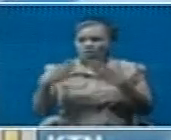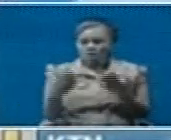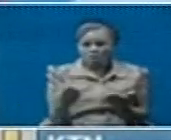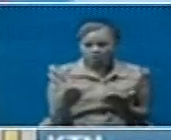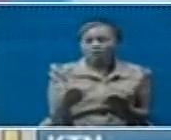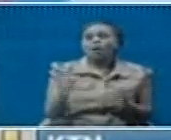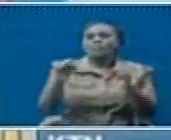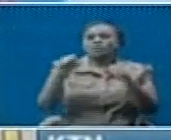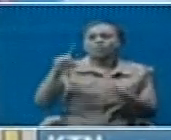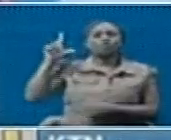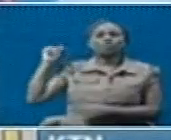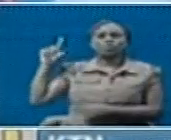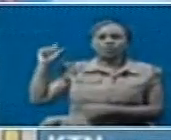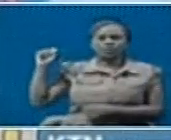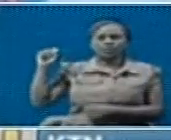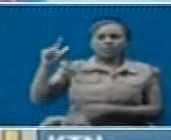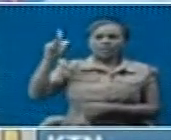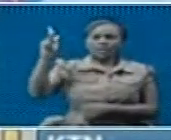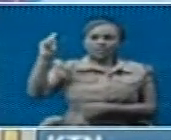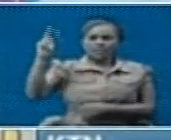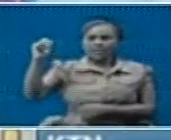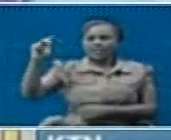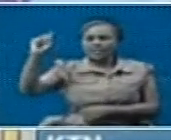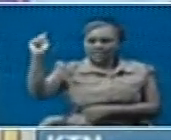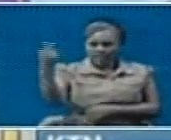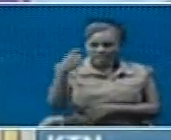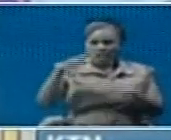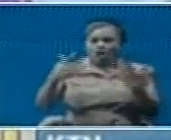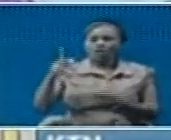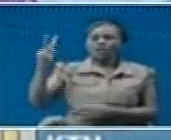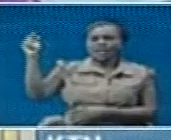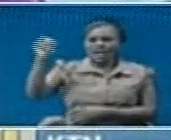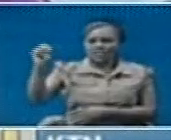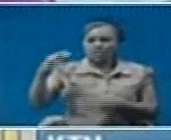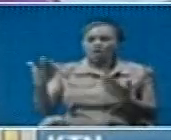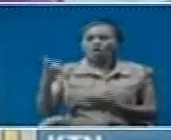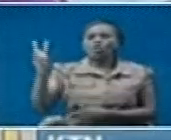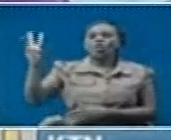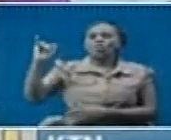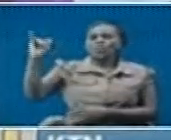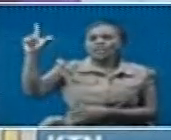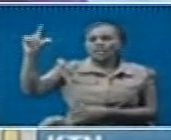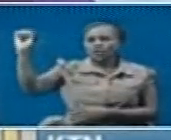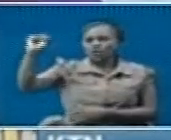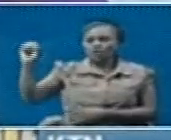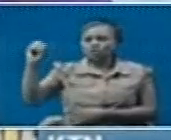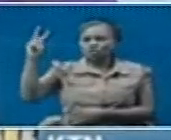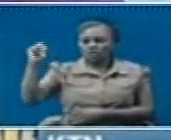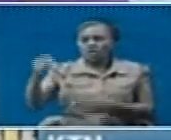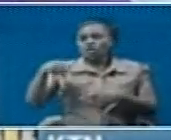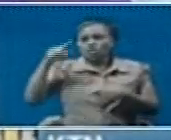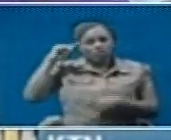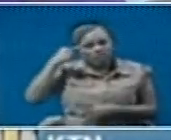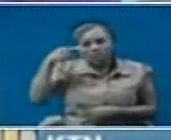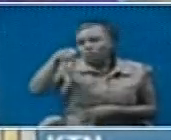number. You can also tweet us at KTN Kenya, at Kachungera, and at Wilson_Mburu. Let us know what